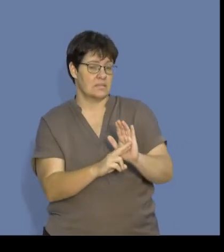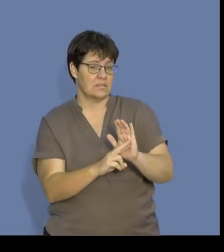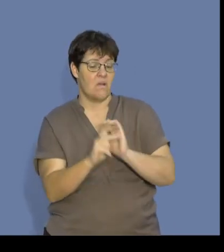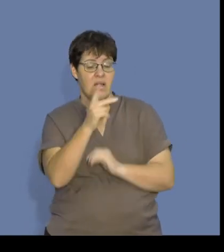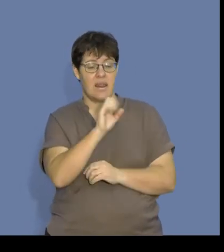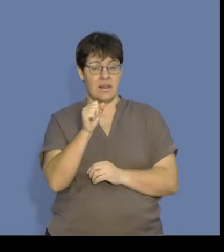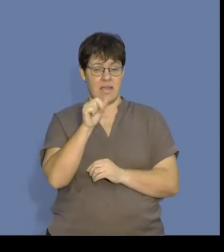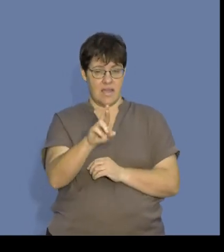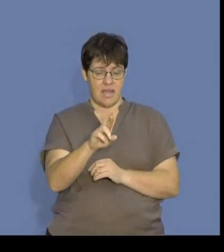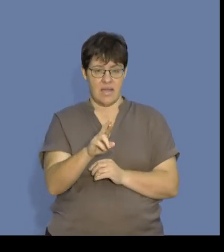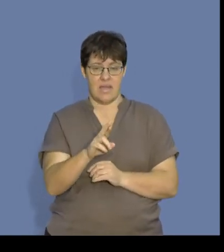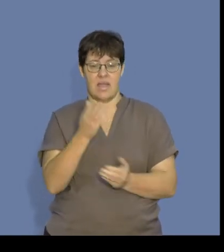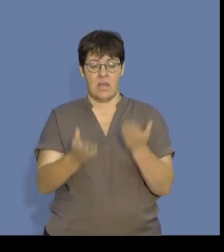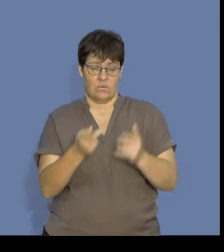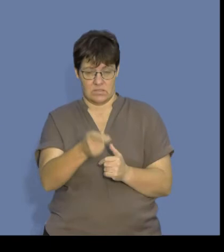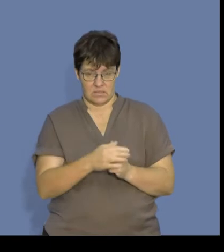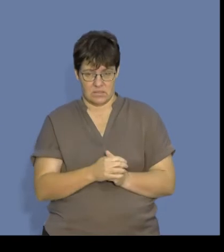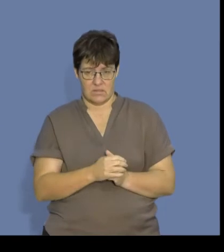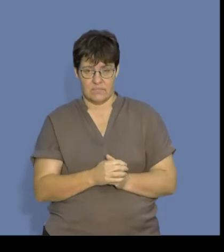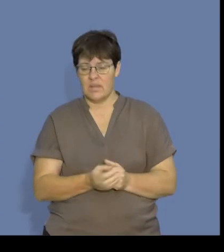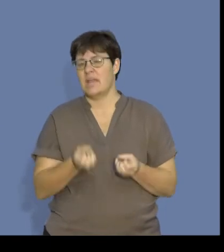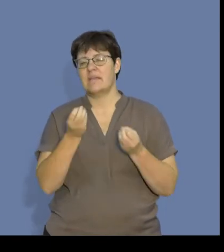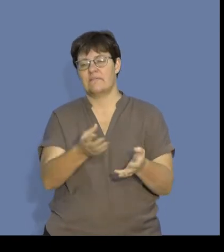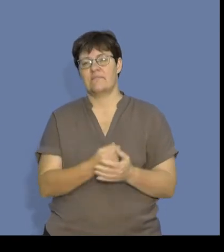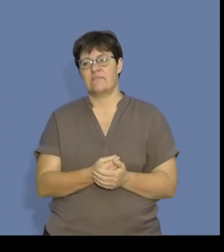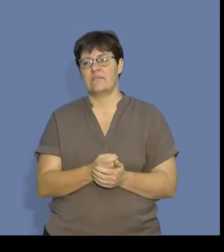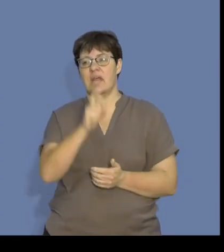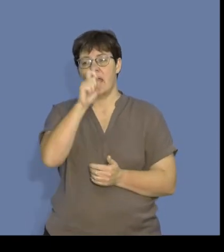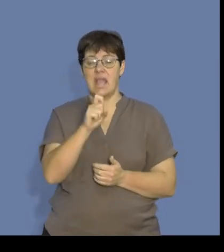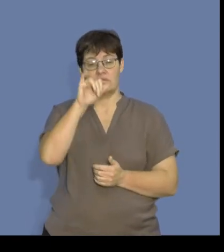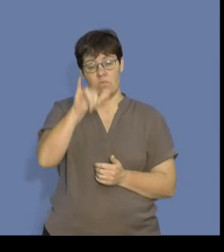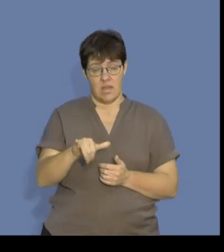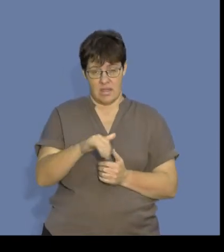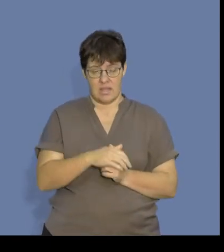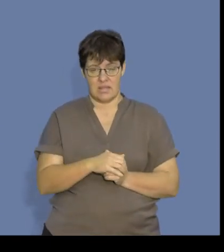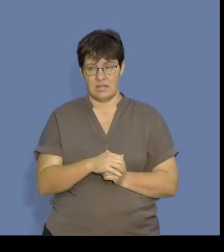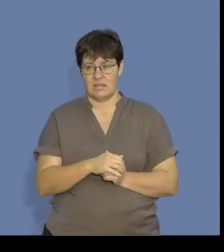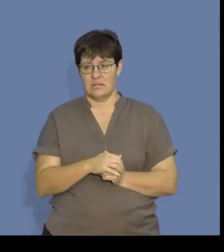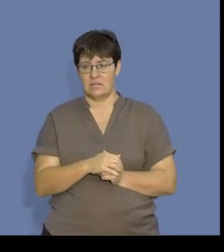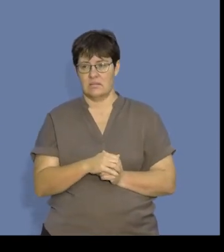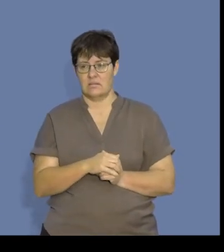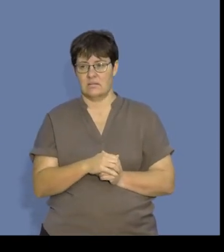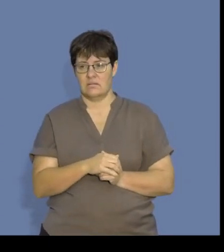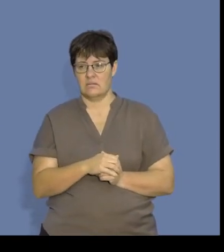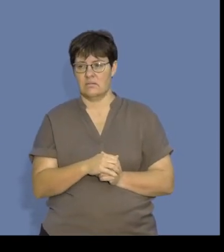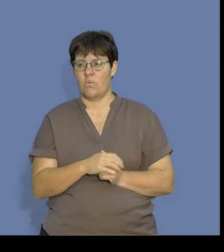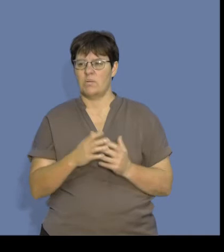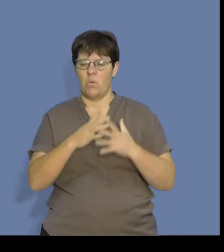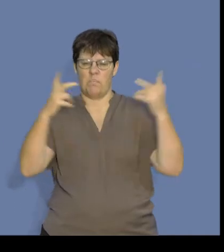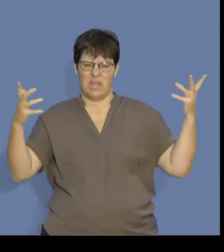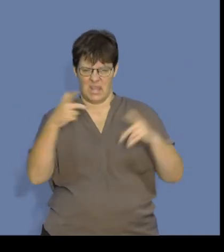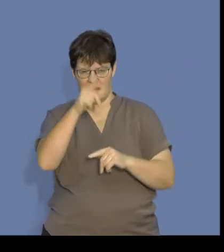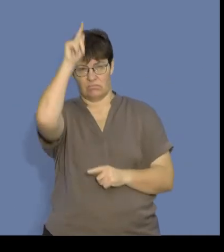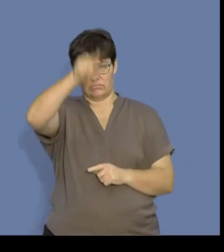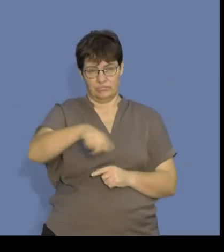of linear equations. So if I give you an xy plane, let me kind of draw a bigger one rather so